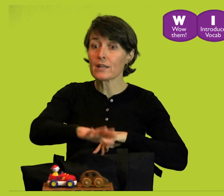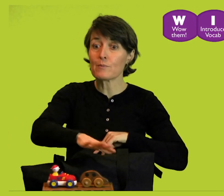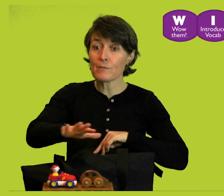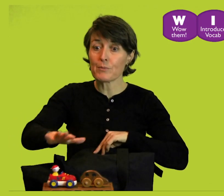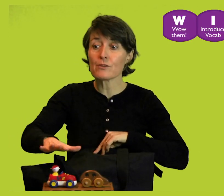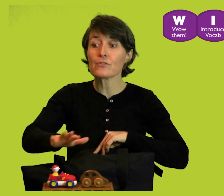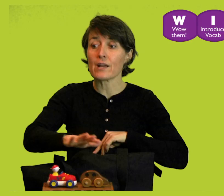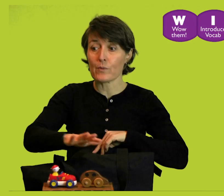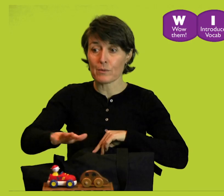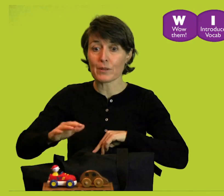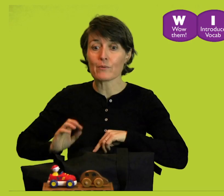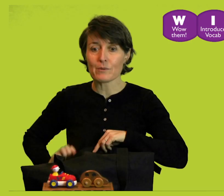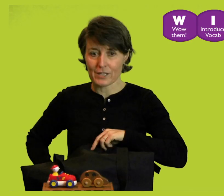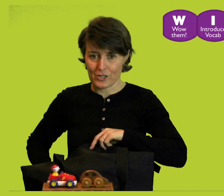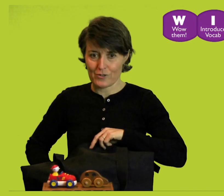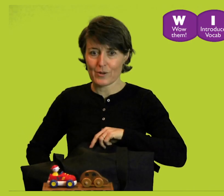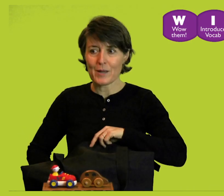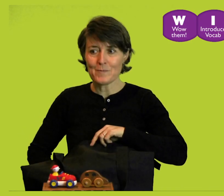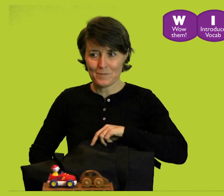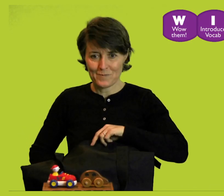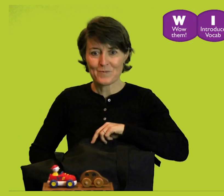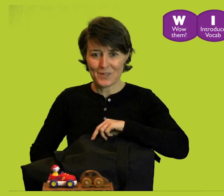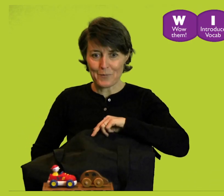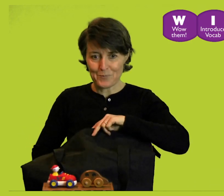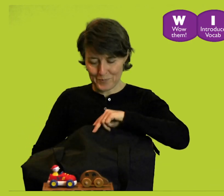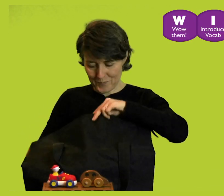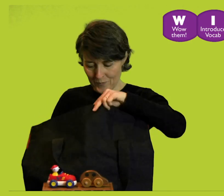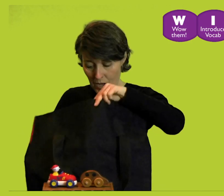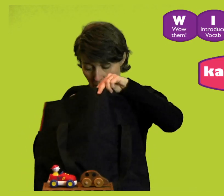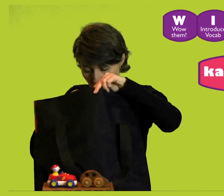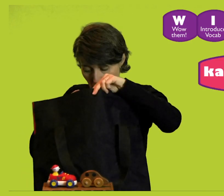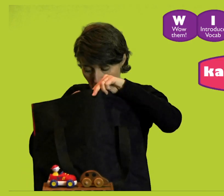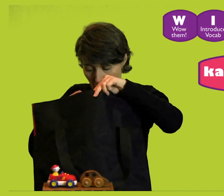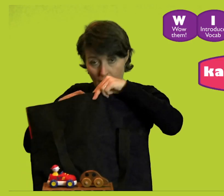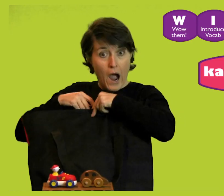Okay, we're going to keep them up here for now. We can play with them later, okay? Yeah.